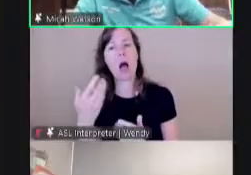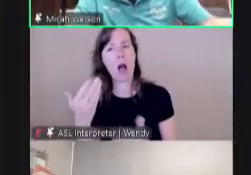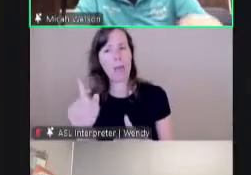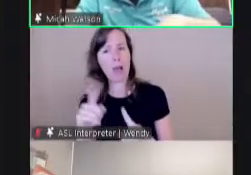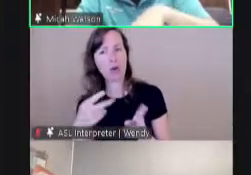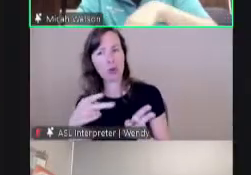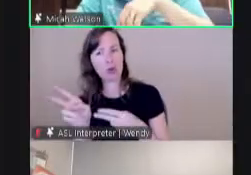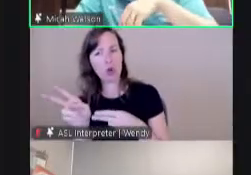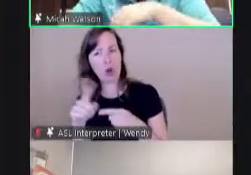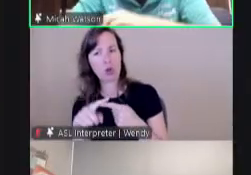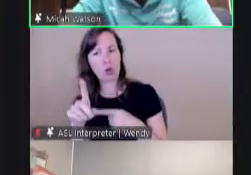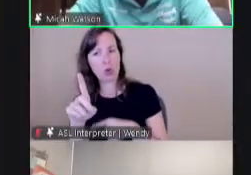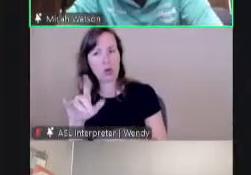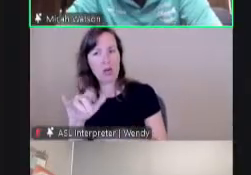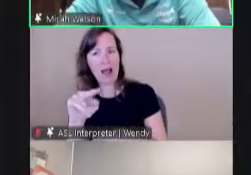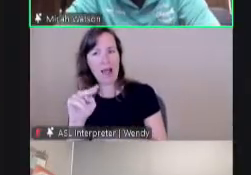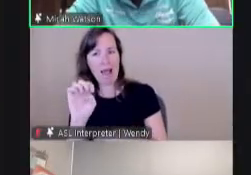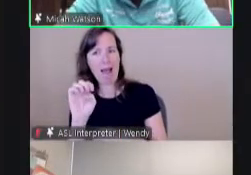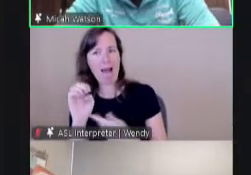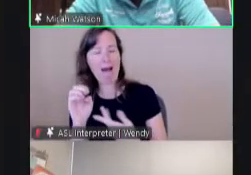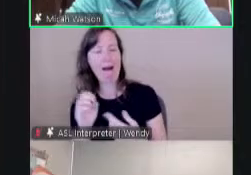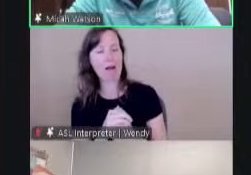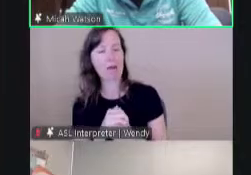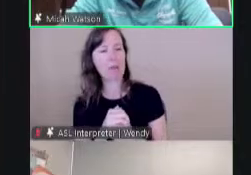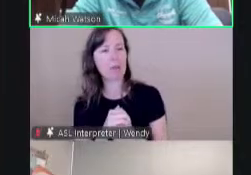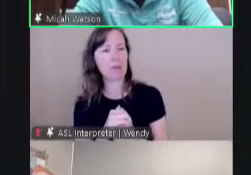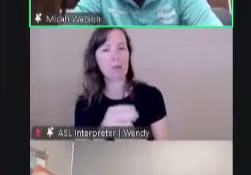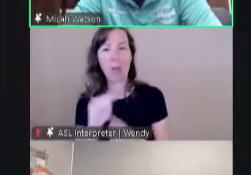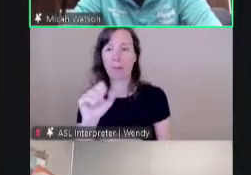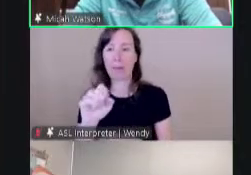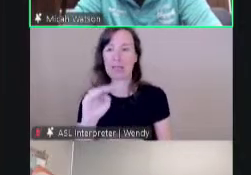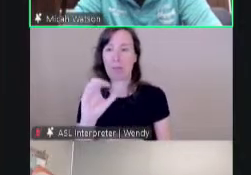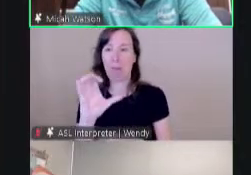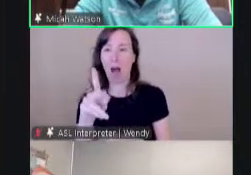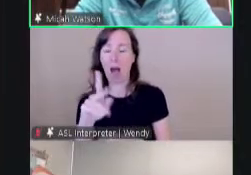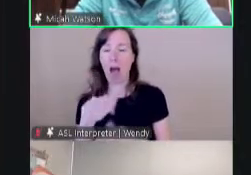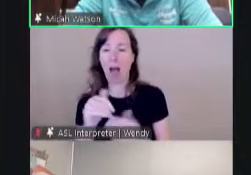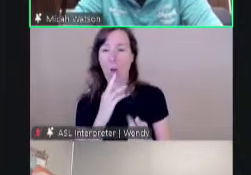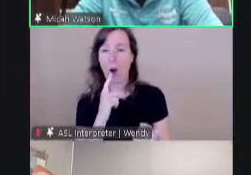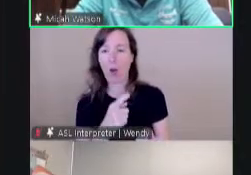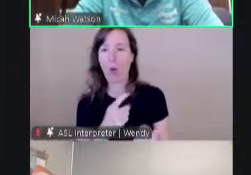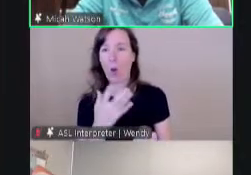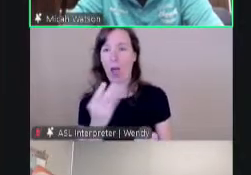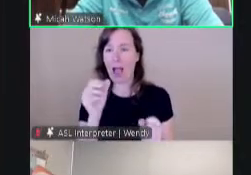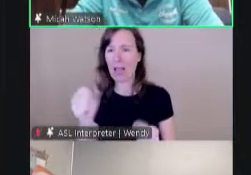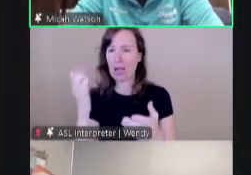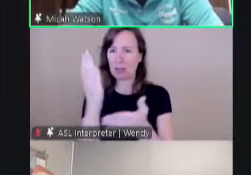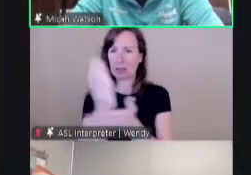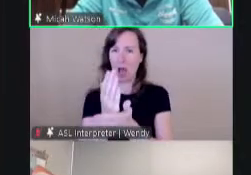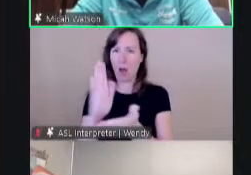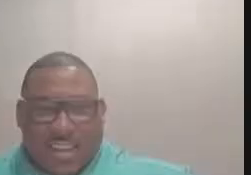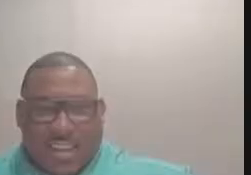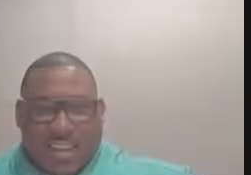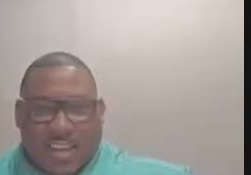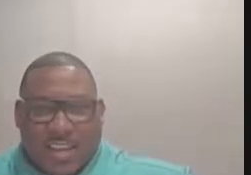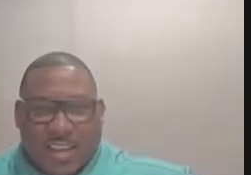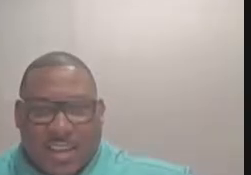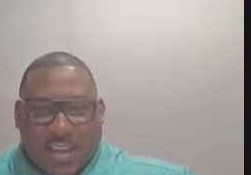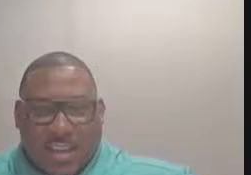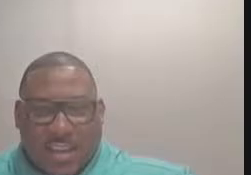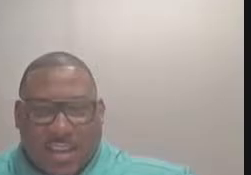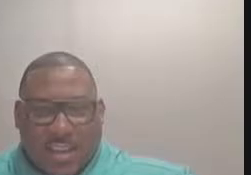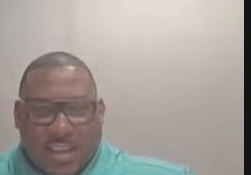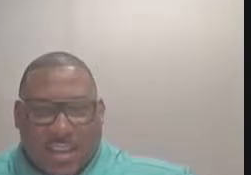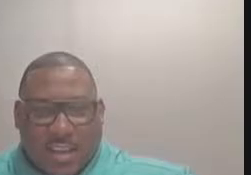to discuss. Ms. Mock, how are you? And can we stop sharing so that we can see? Thank